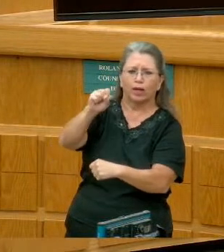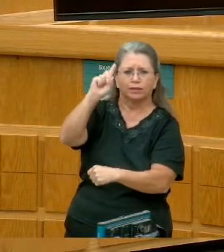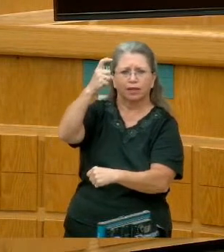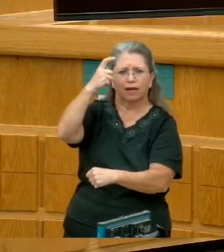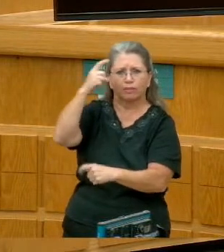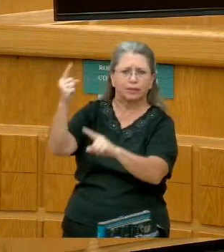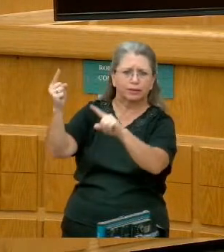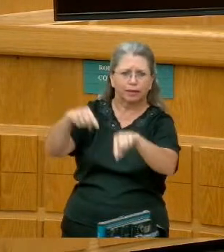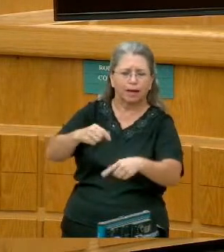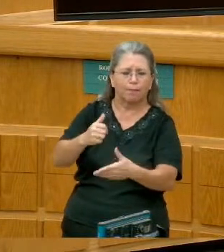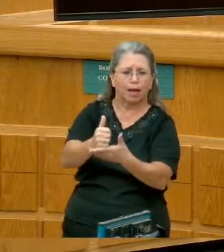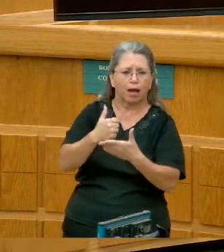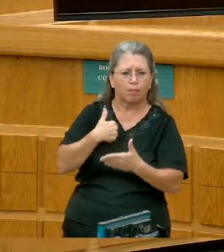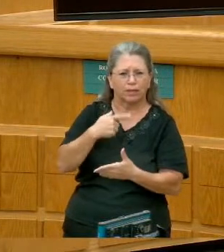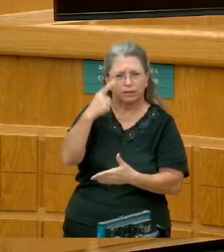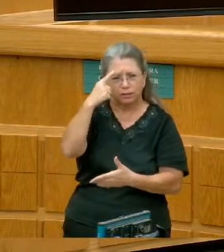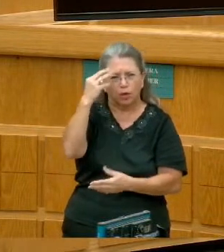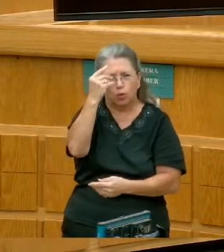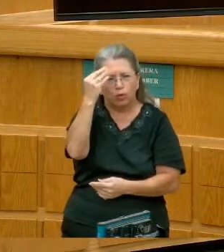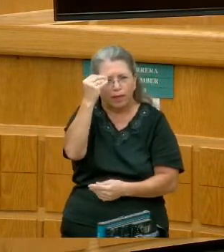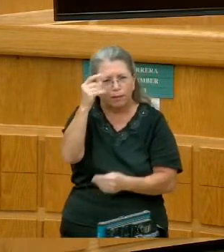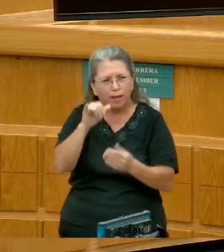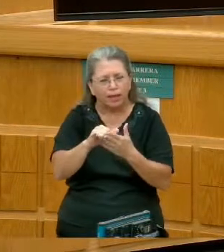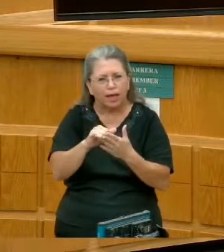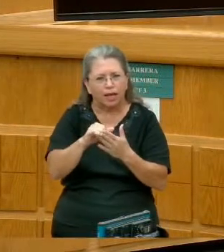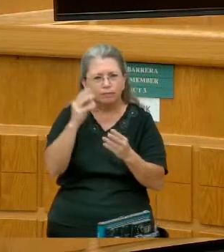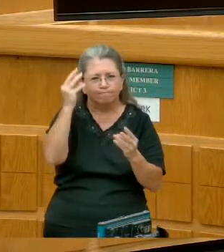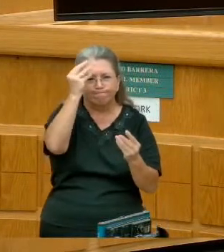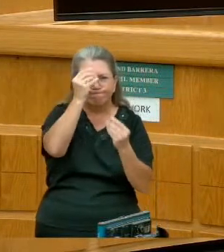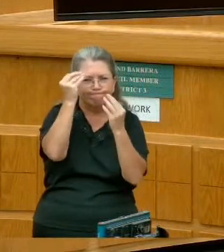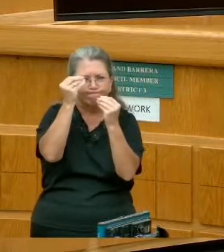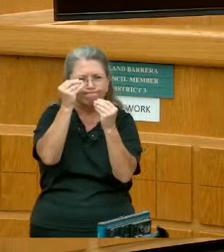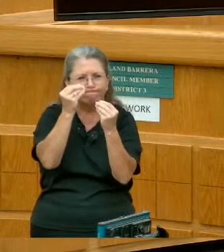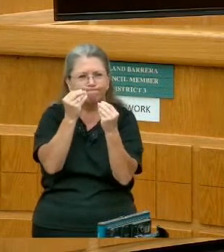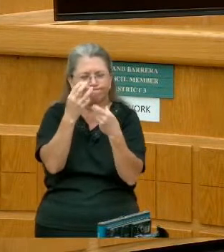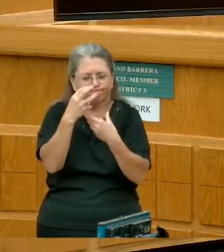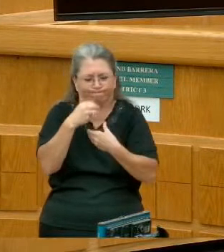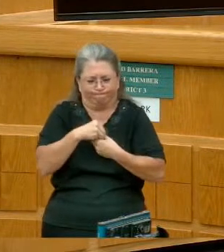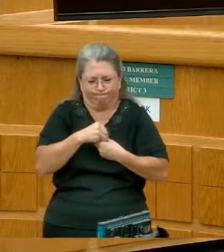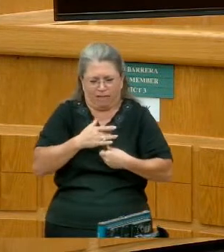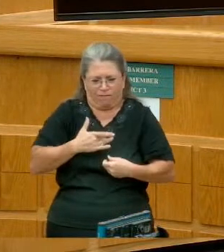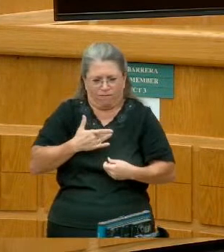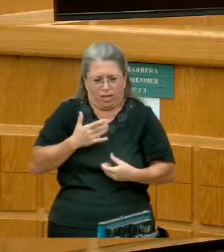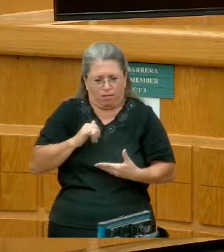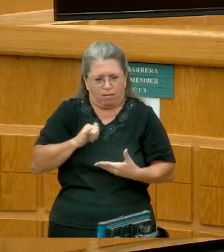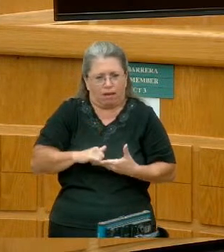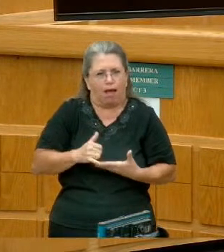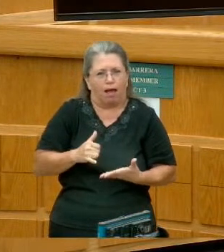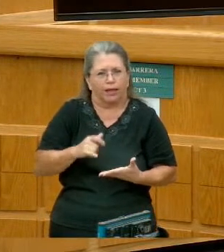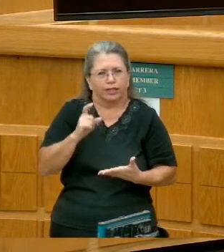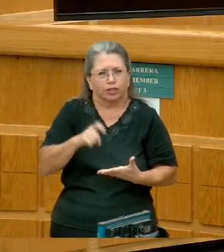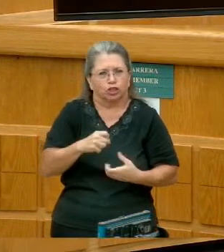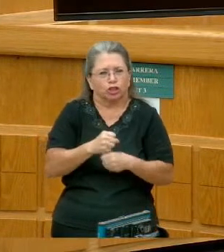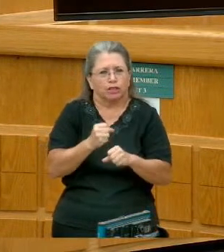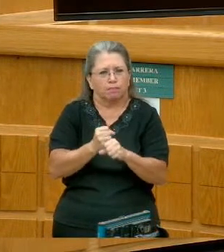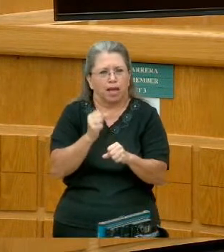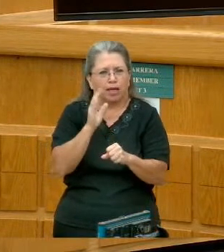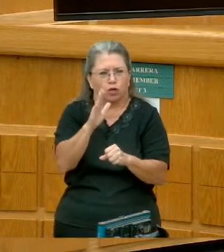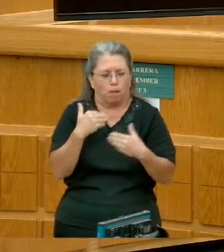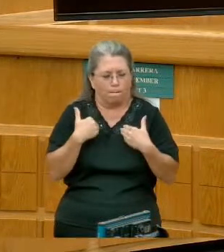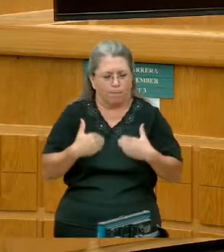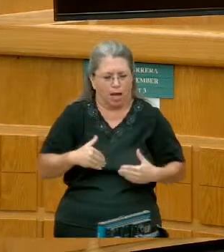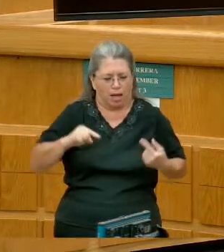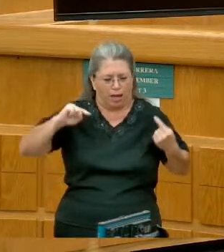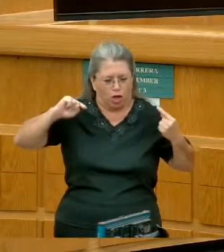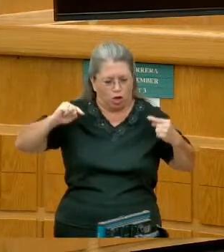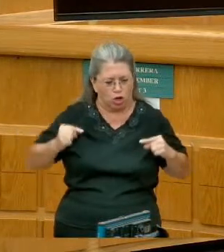us. Reflect on that. Feel it. It should make every bone in your body hurt.